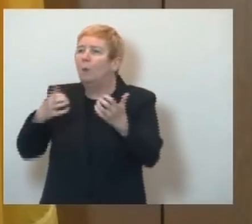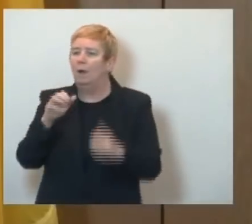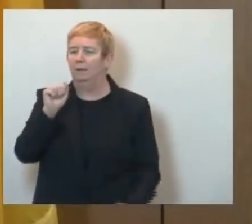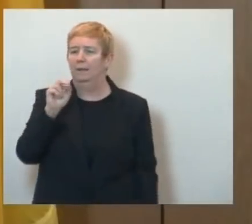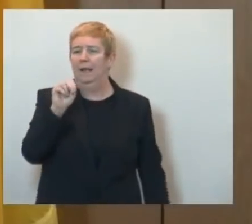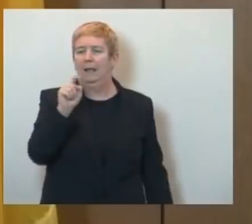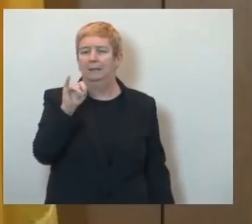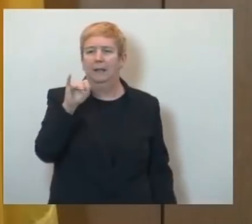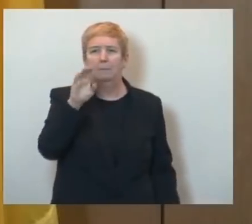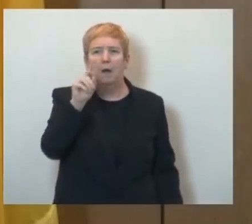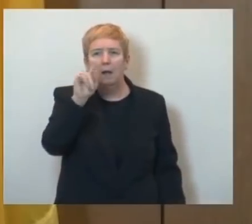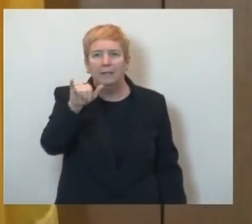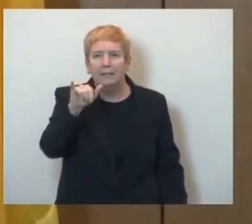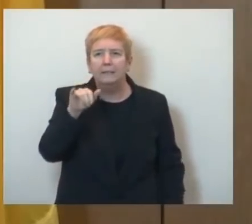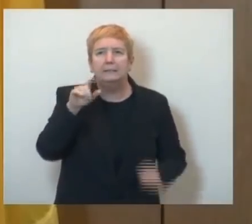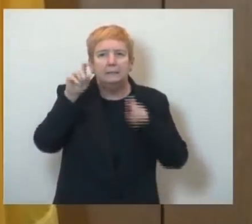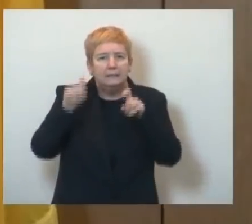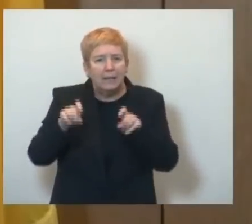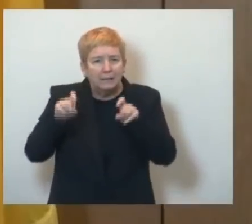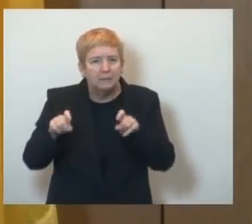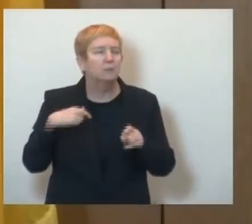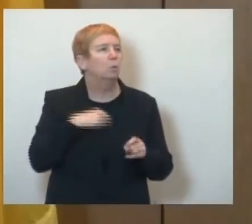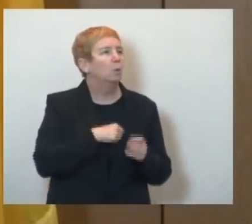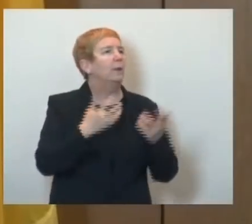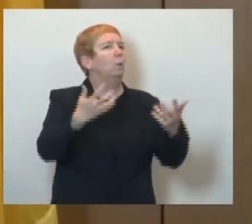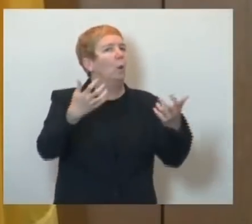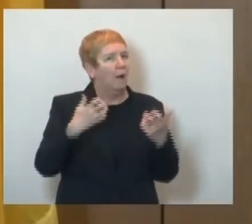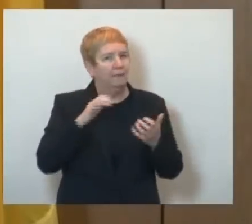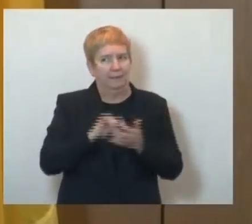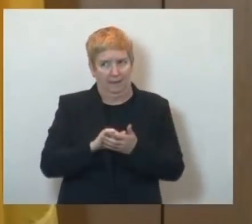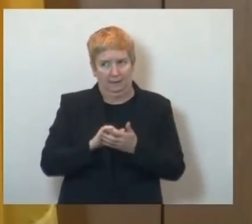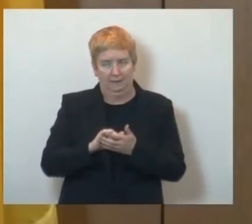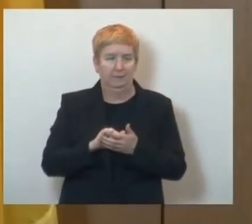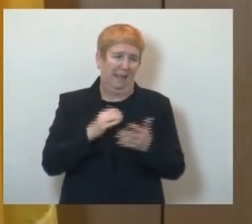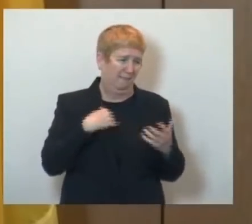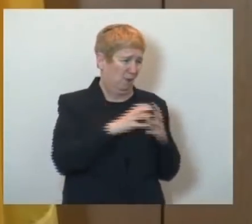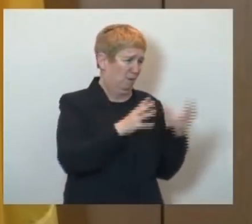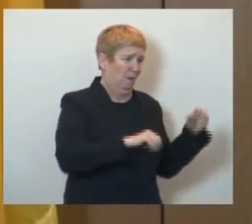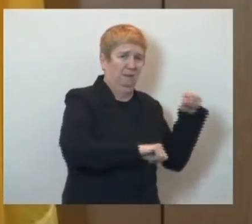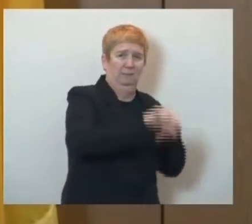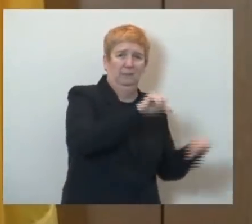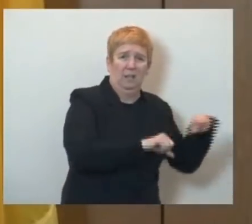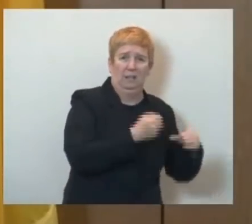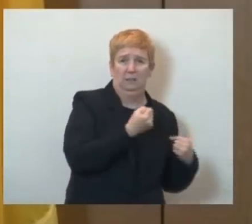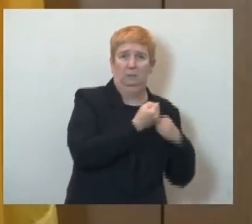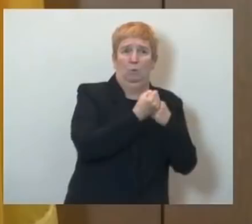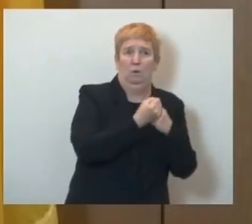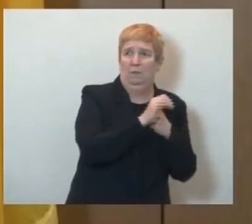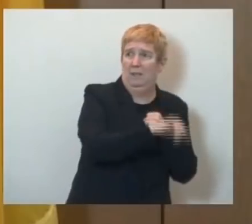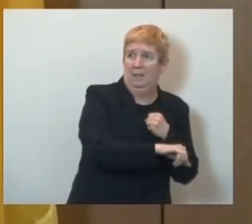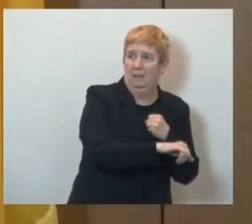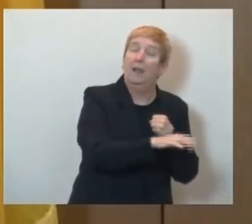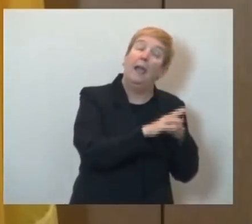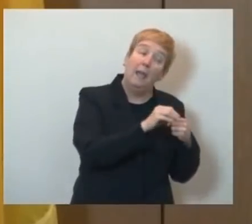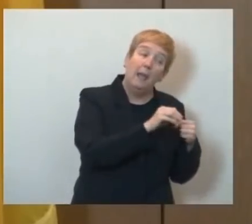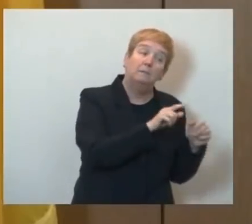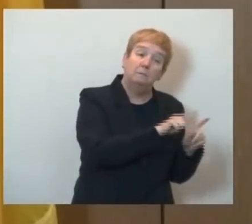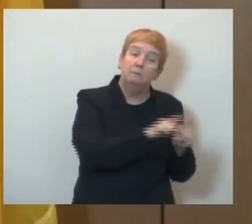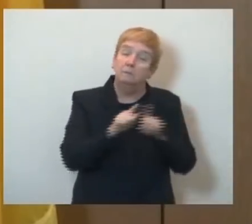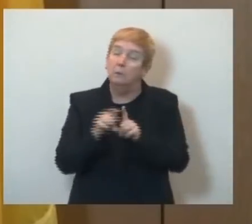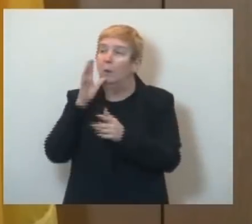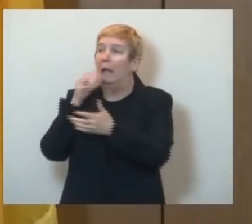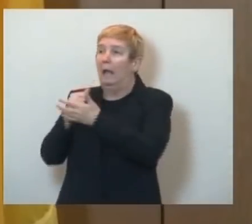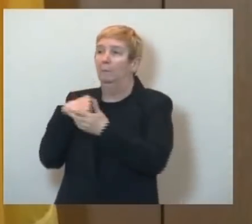surveillance. There's a lot of scientific evidence, even using that to think about the vaccine using some